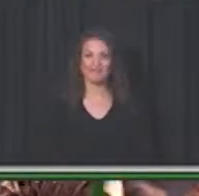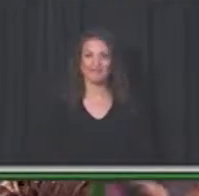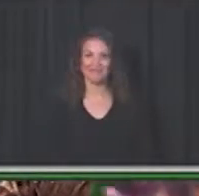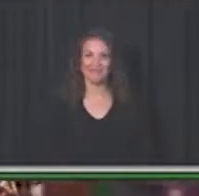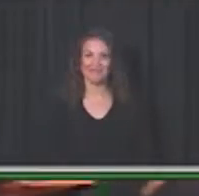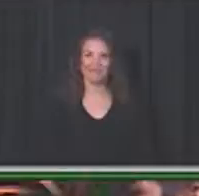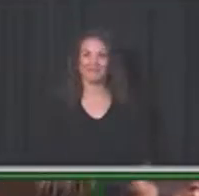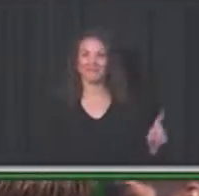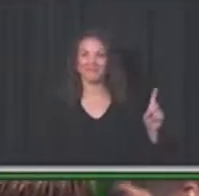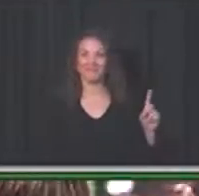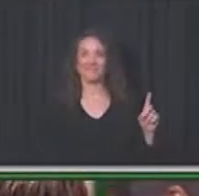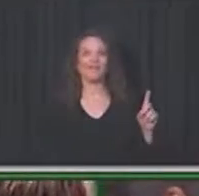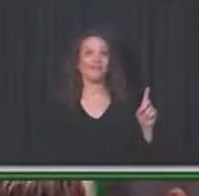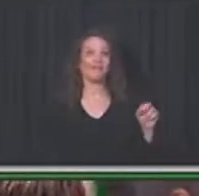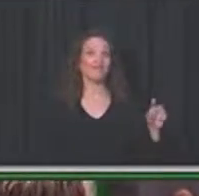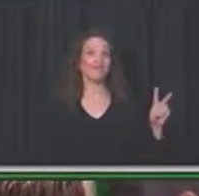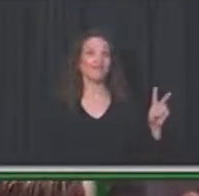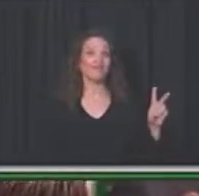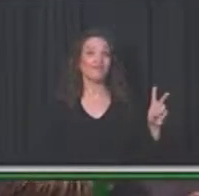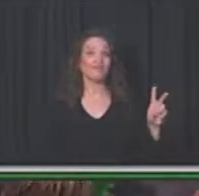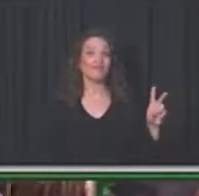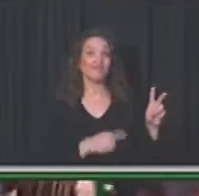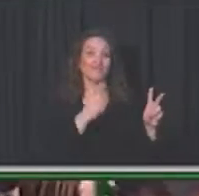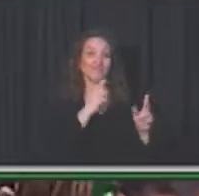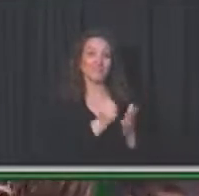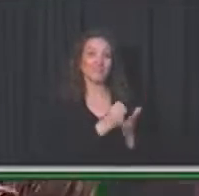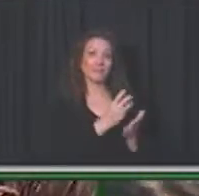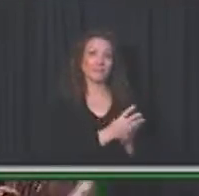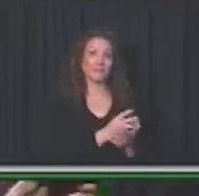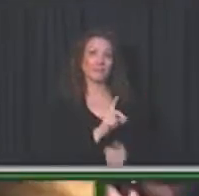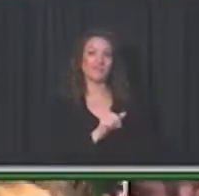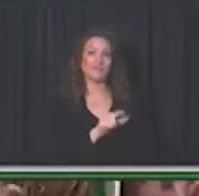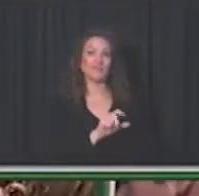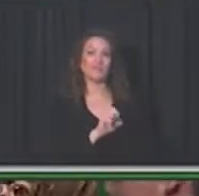Division of Social Work, Dale Russell, Chair.